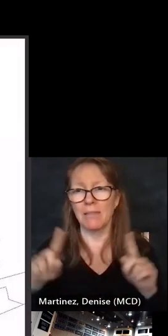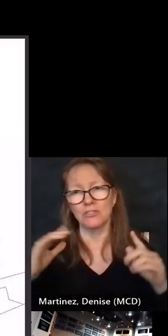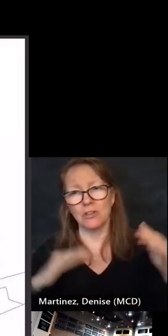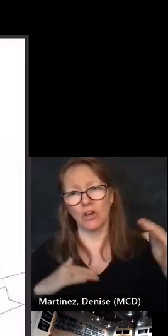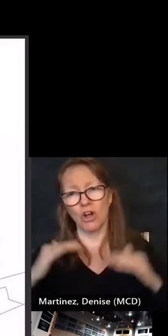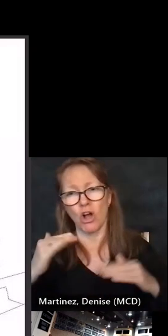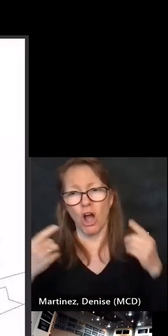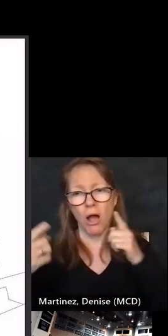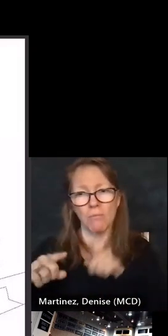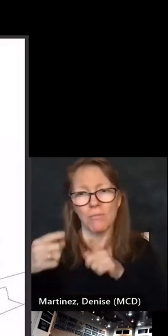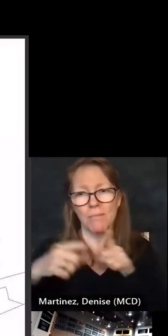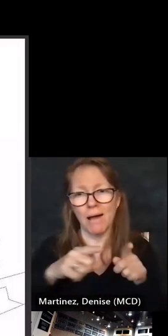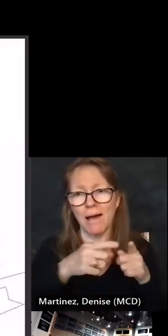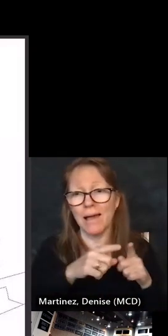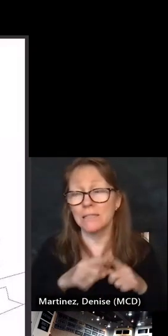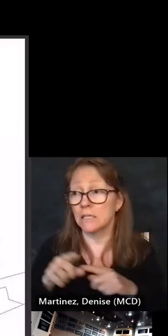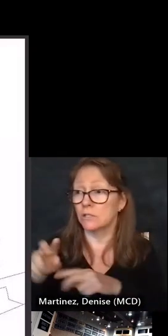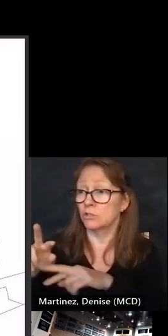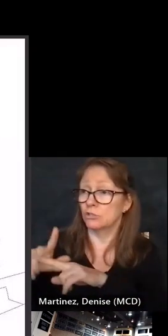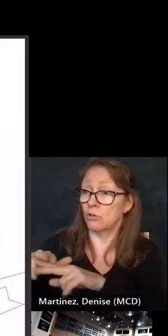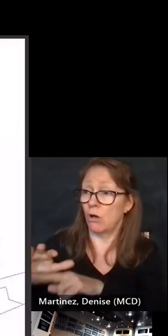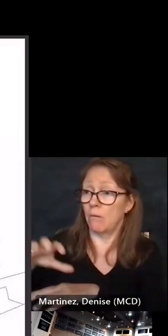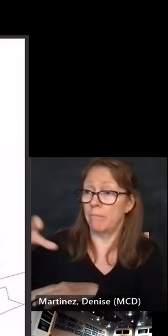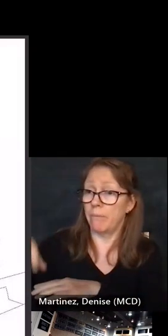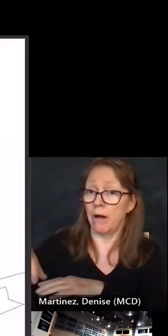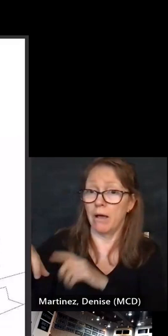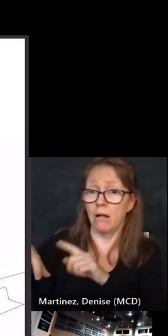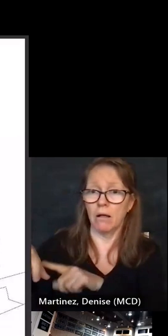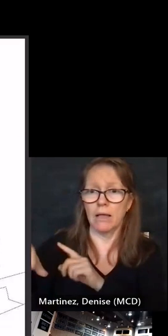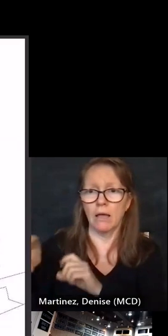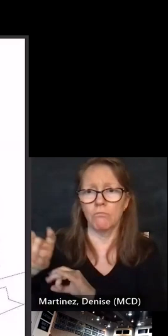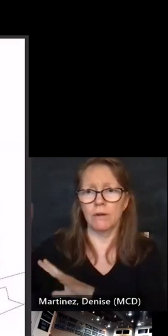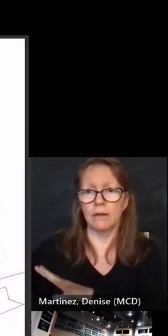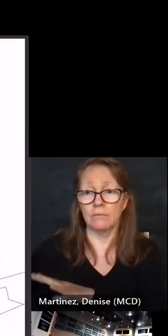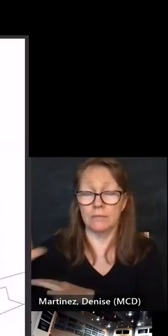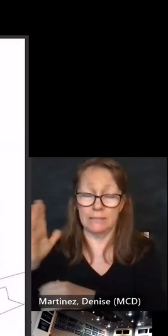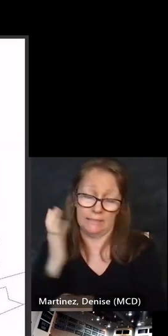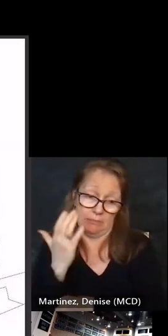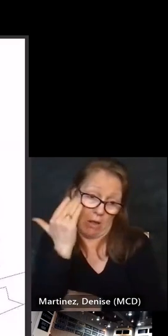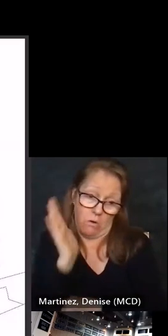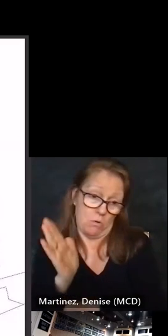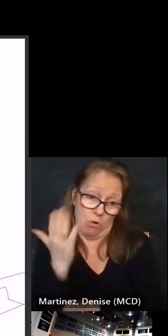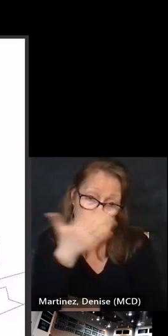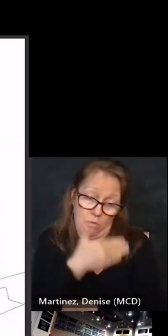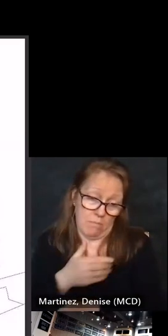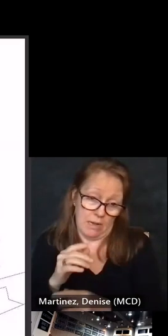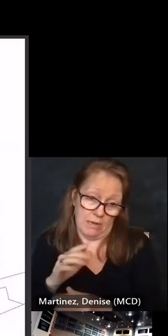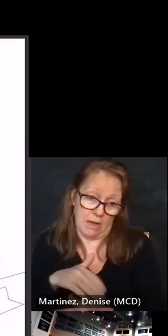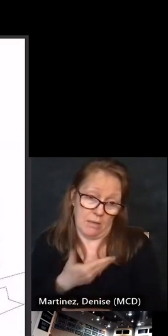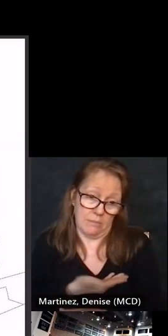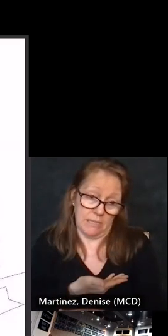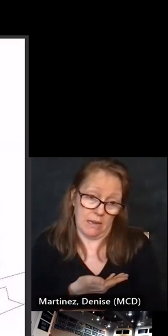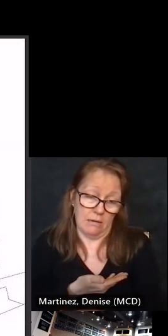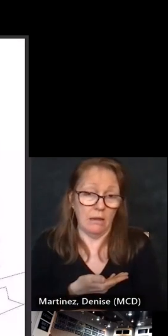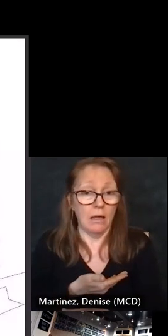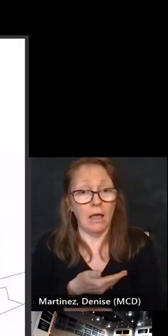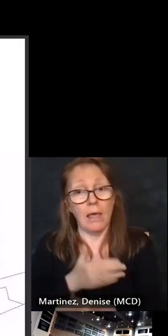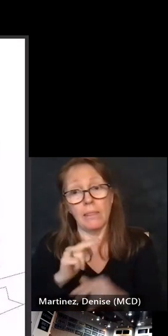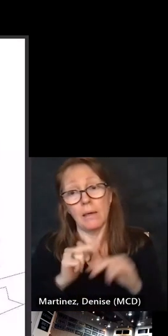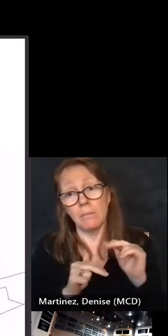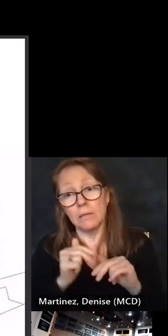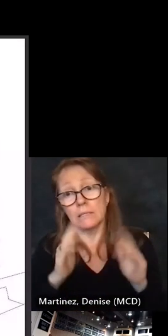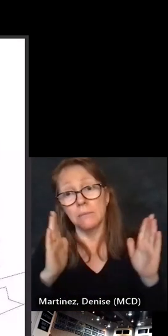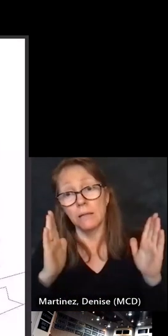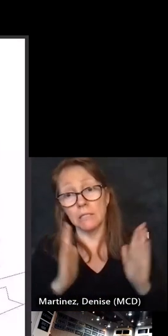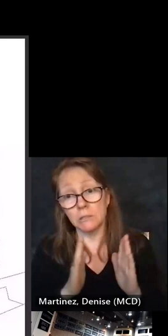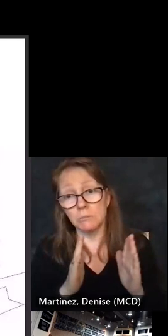Get rid of the salt pile, which I don't even know about, but apparently seems to upset a lot of people. Make the building slightly smaller. Like,